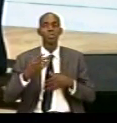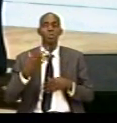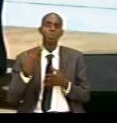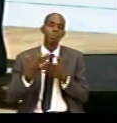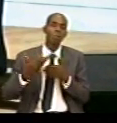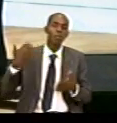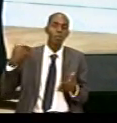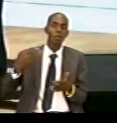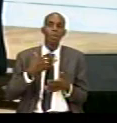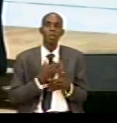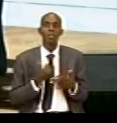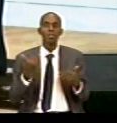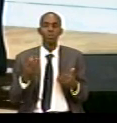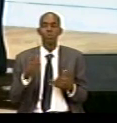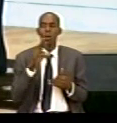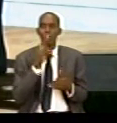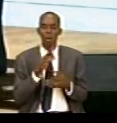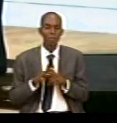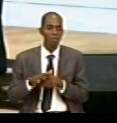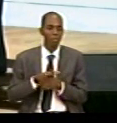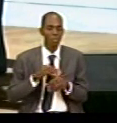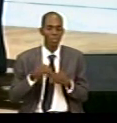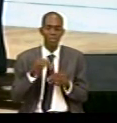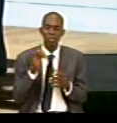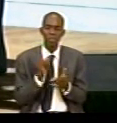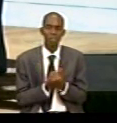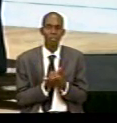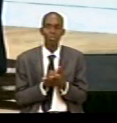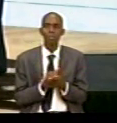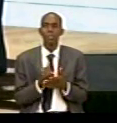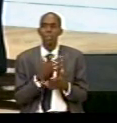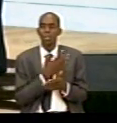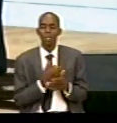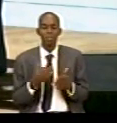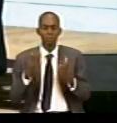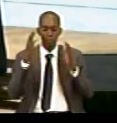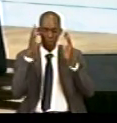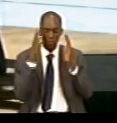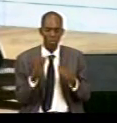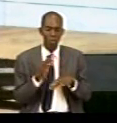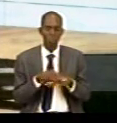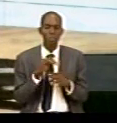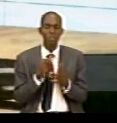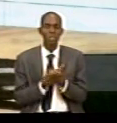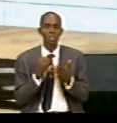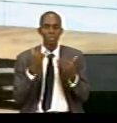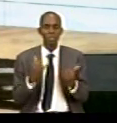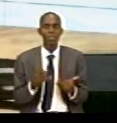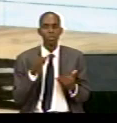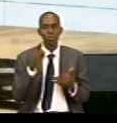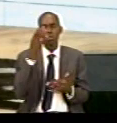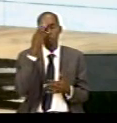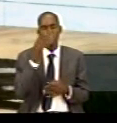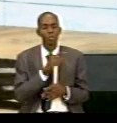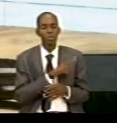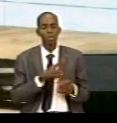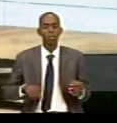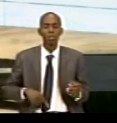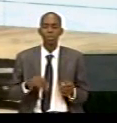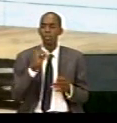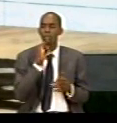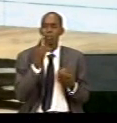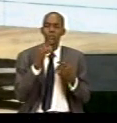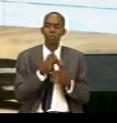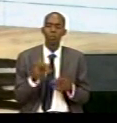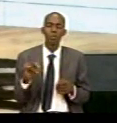are immersed in them, entrenched in them, now you know the Lord is coming, you will withdraw,